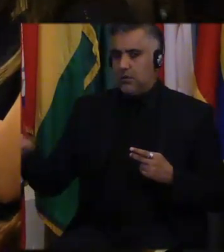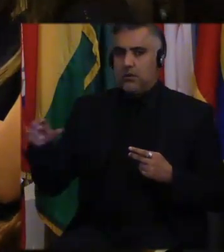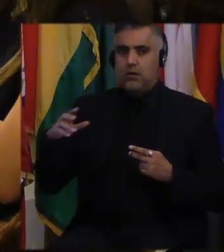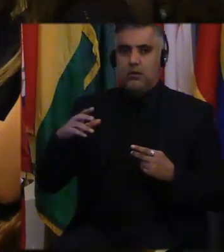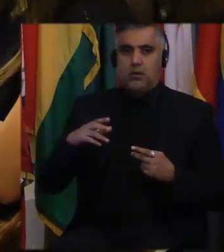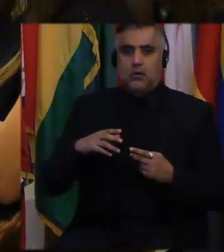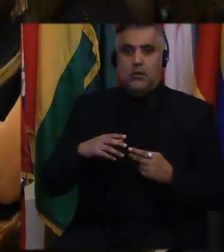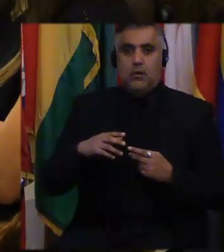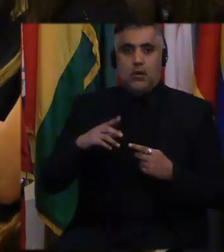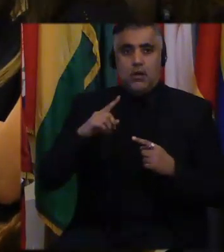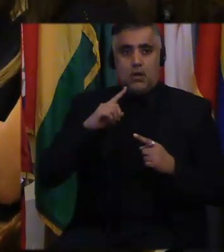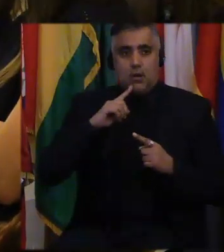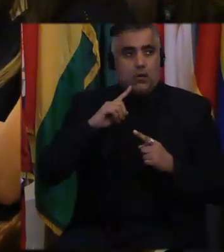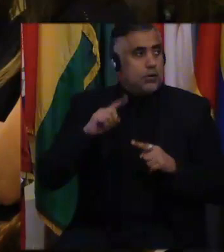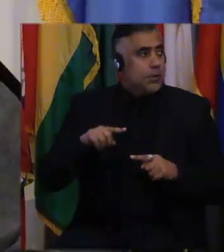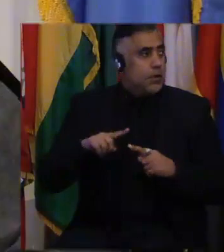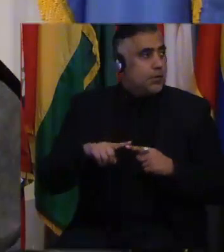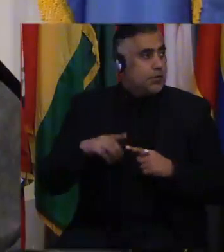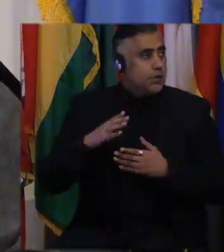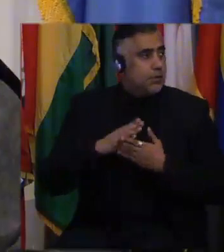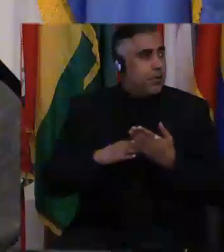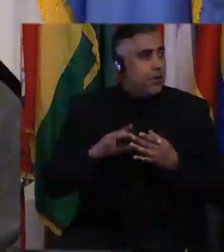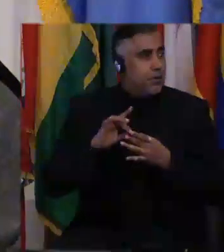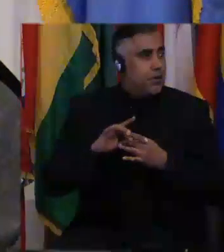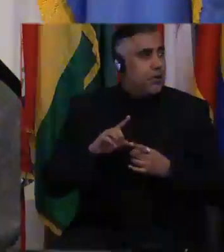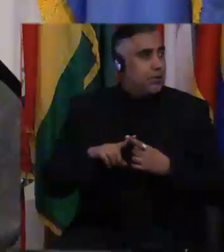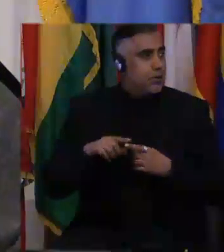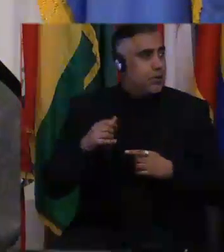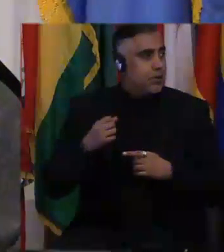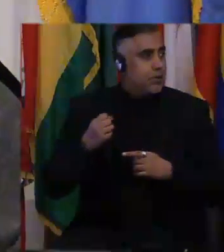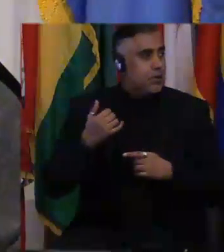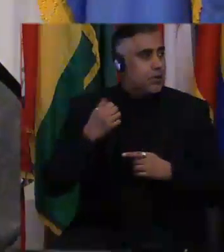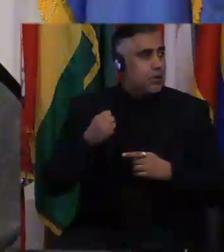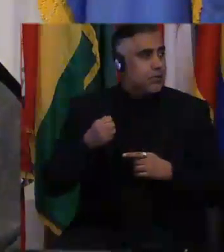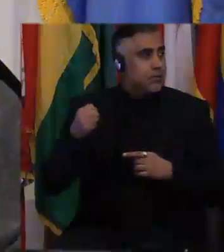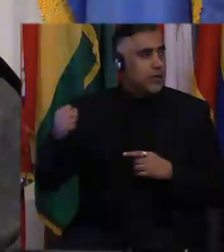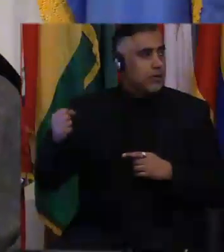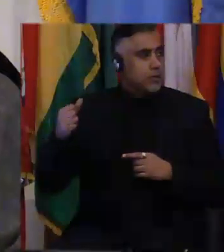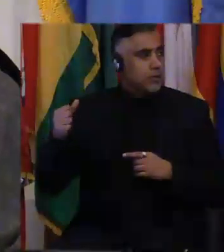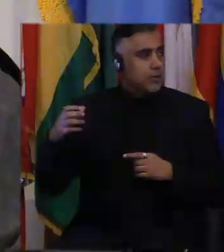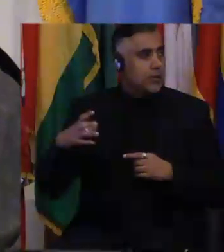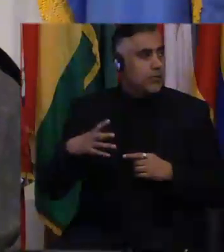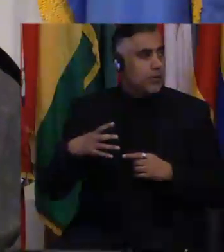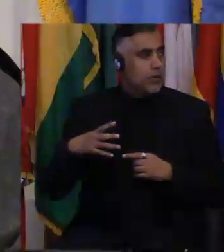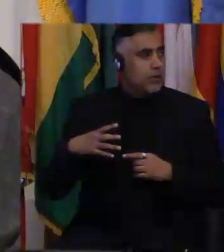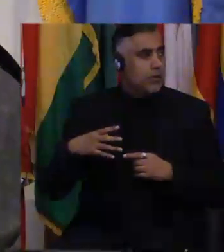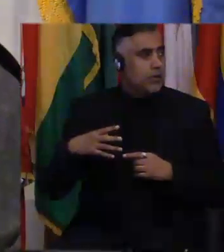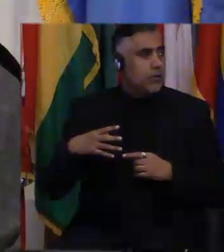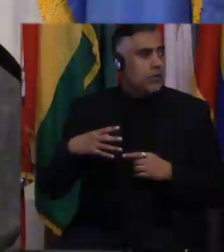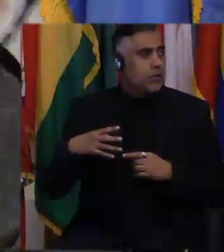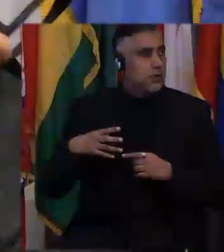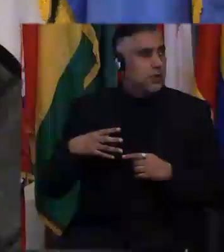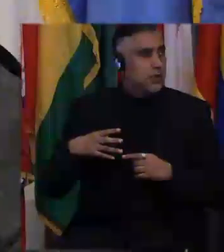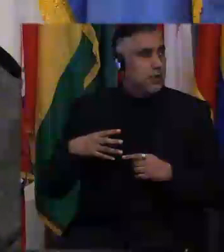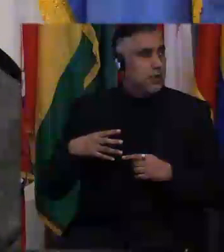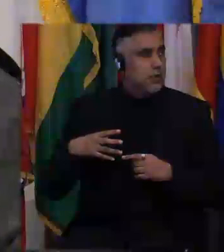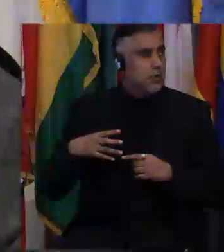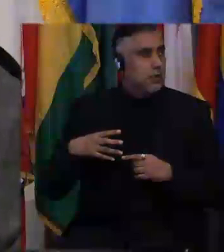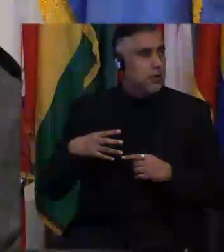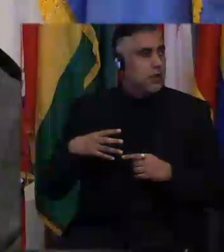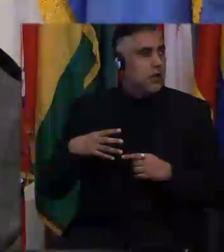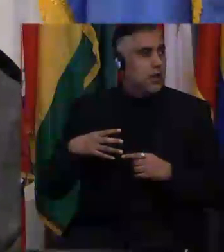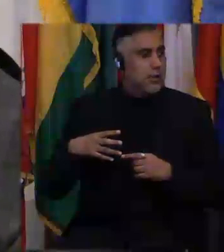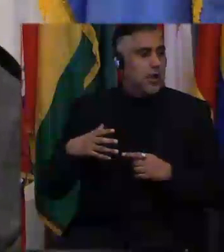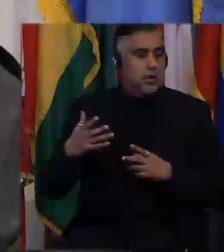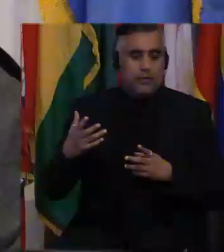mostly respond to the part regarding the displaced women. Now, about